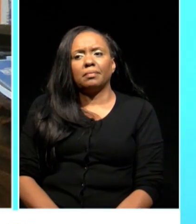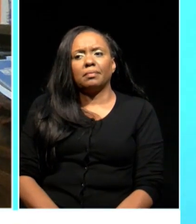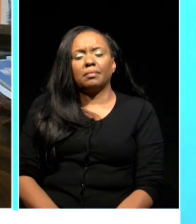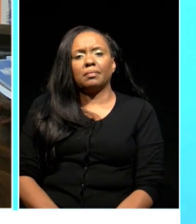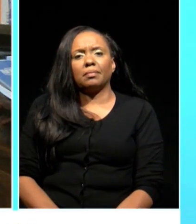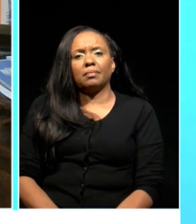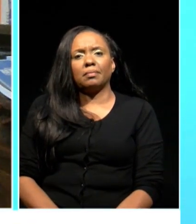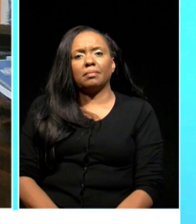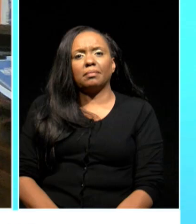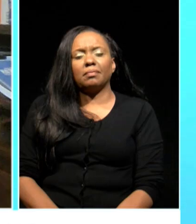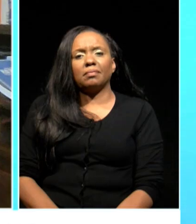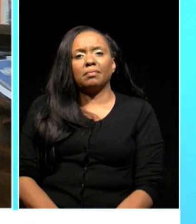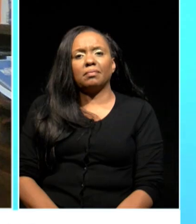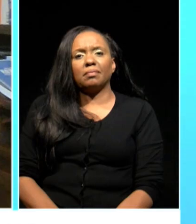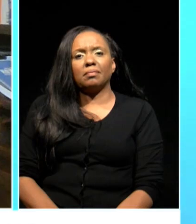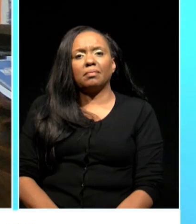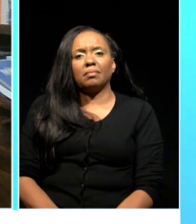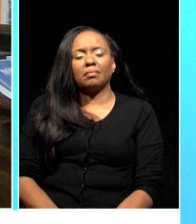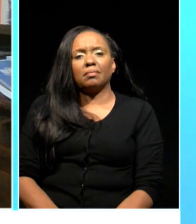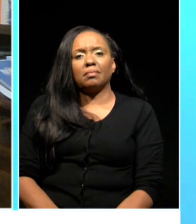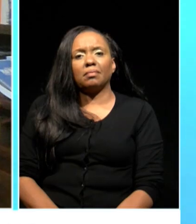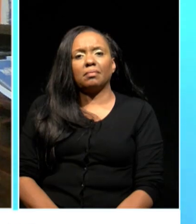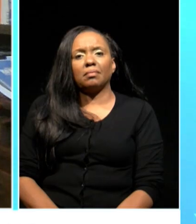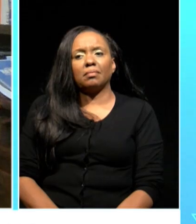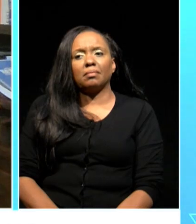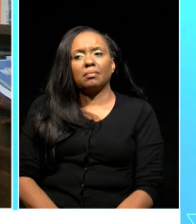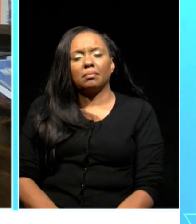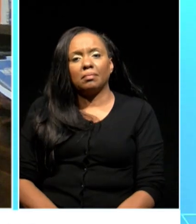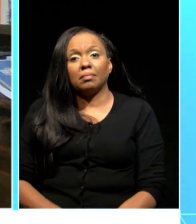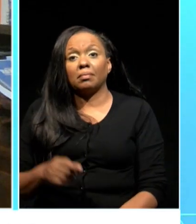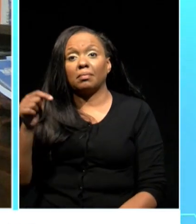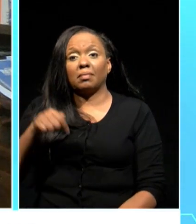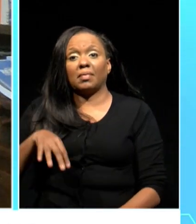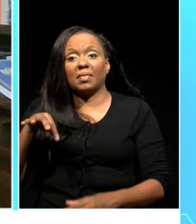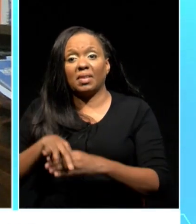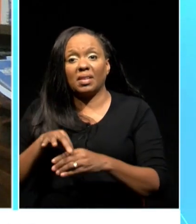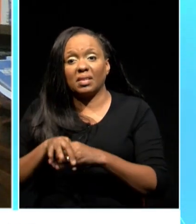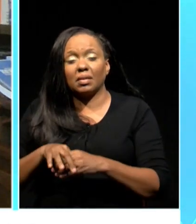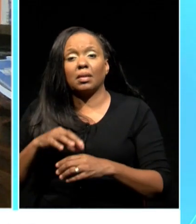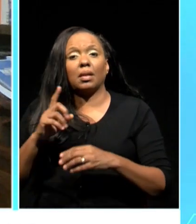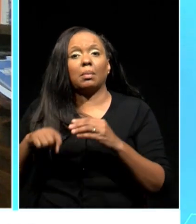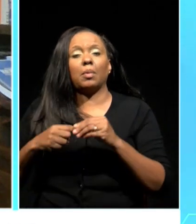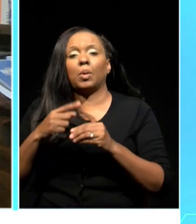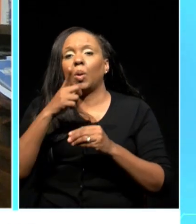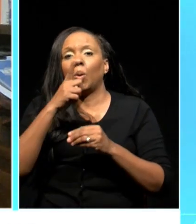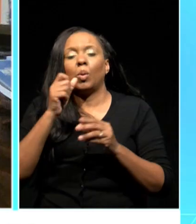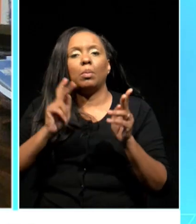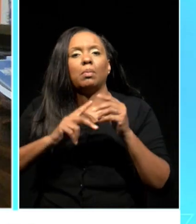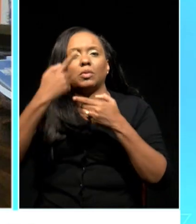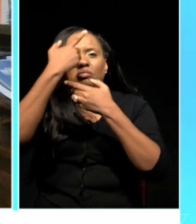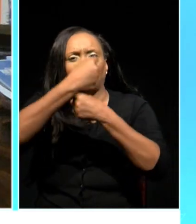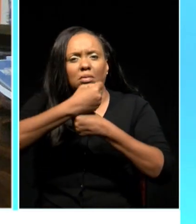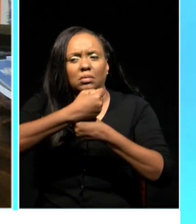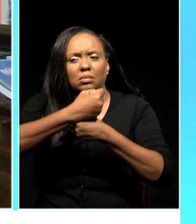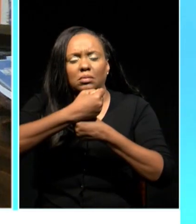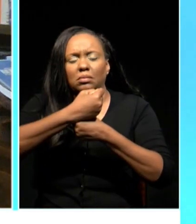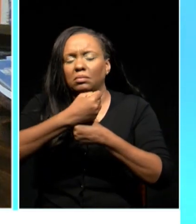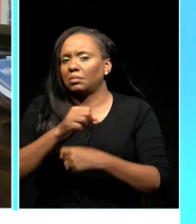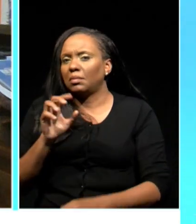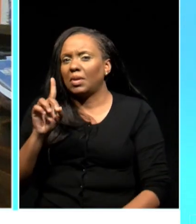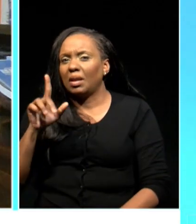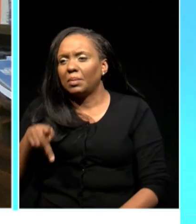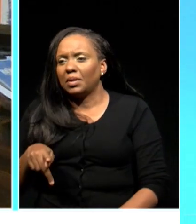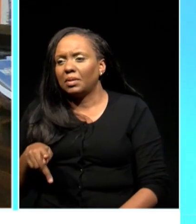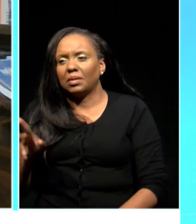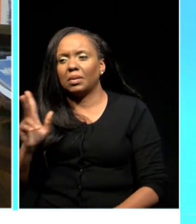this election was the credibility issue, and Democratic Labour Party lacked that credibility. And they